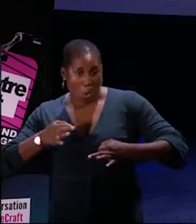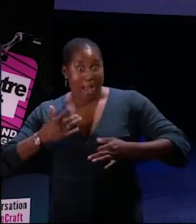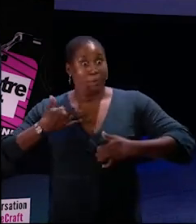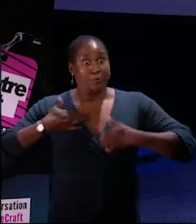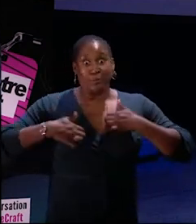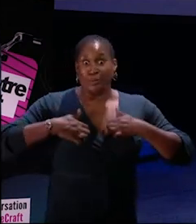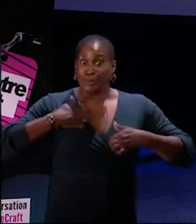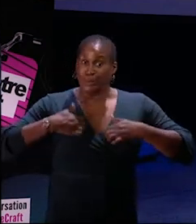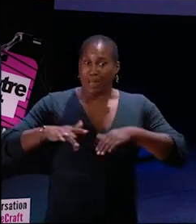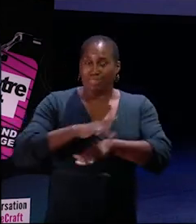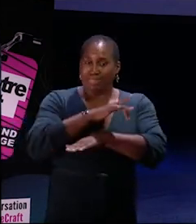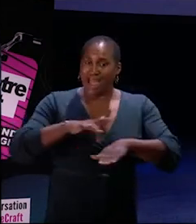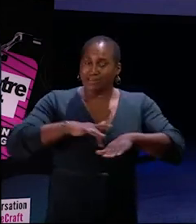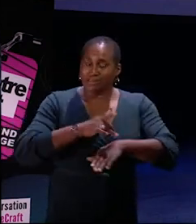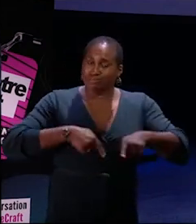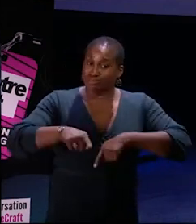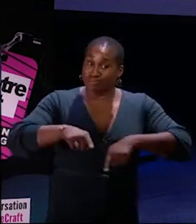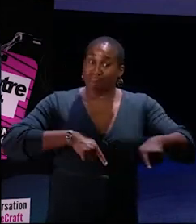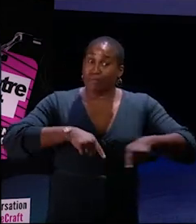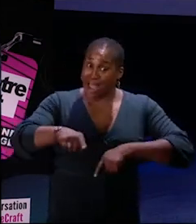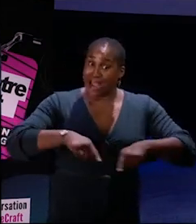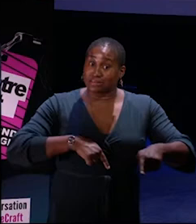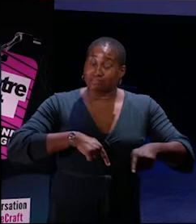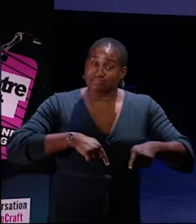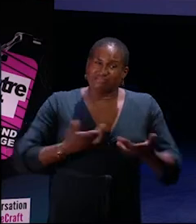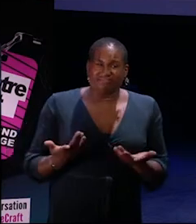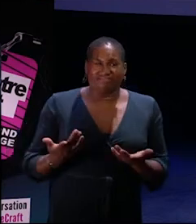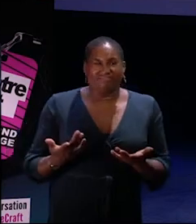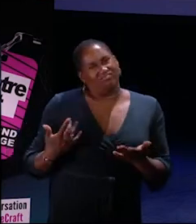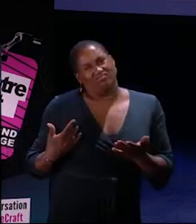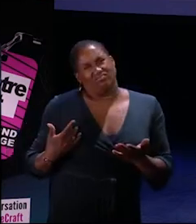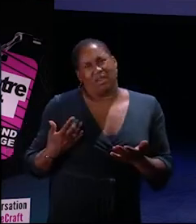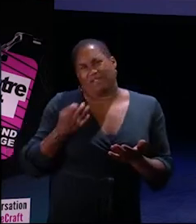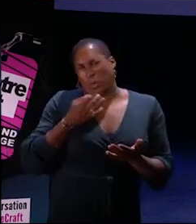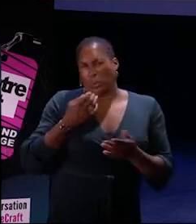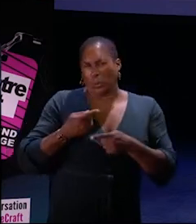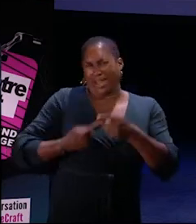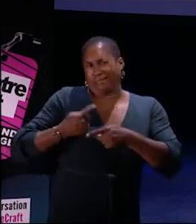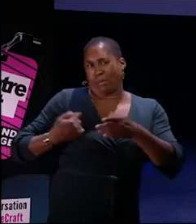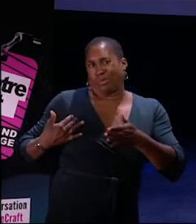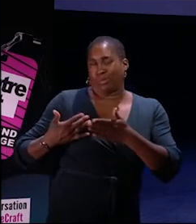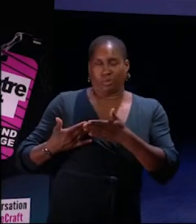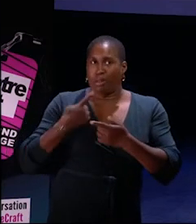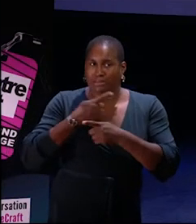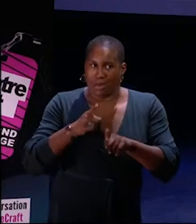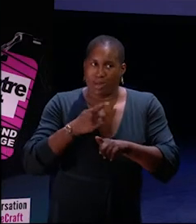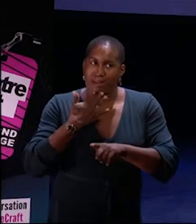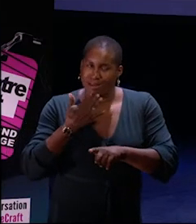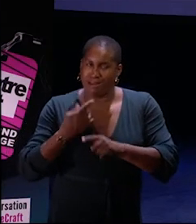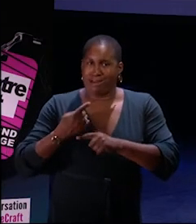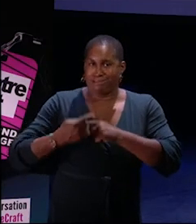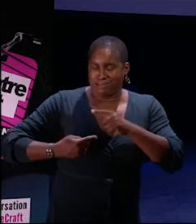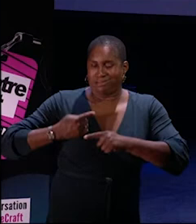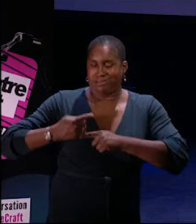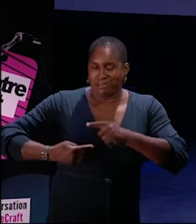into theatre directing. And so that's kind of what I've been doing for the past, I won't say how many years. The kind